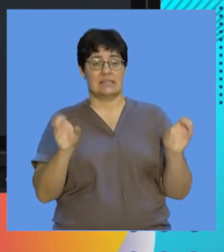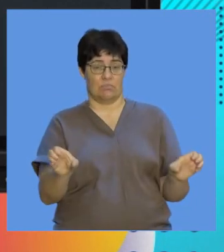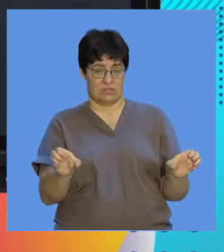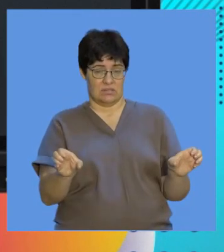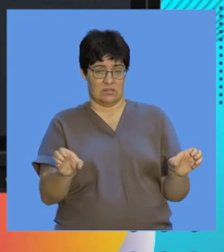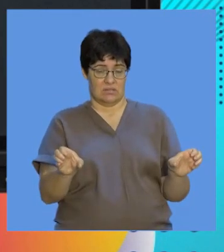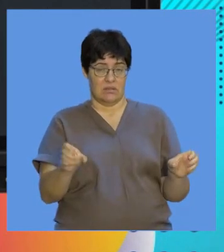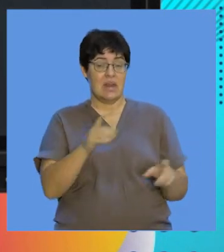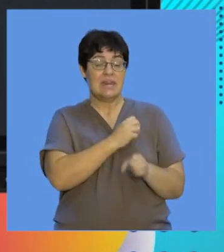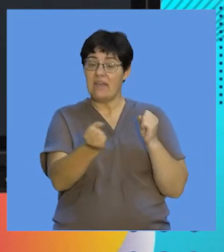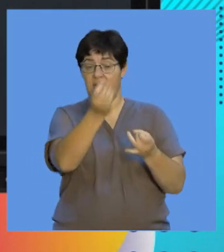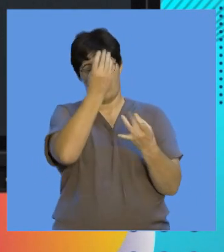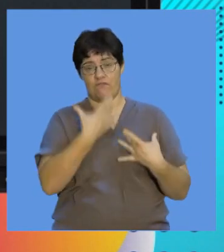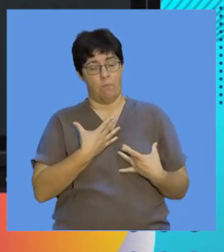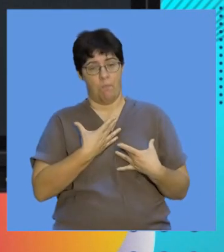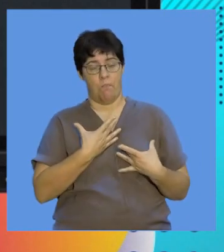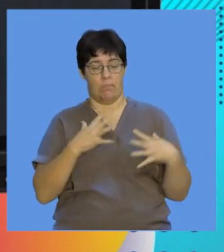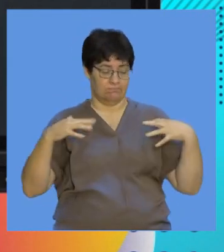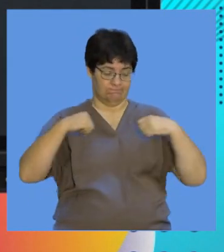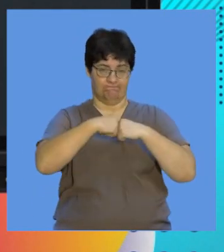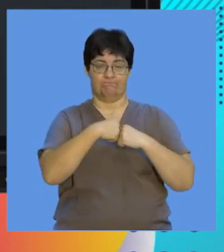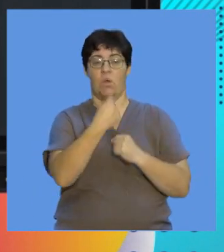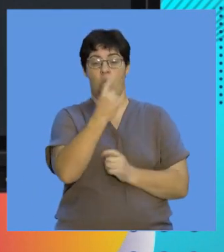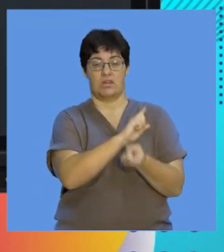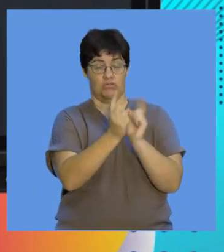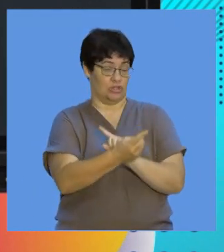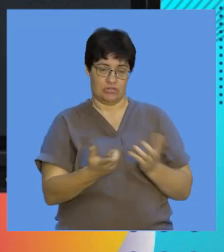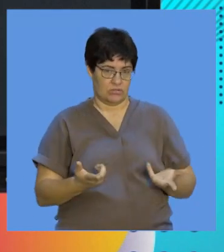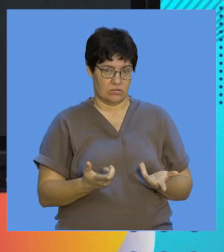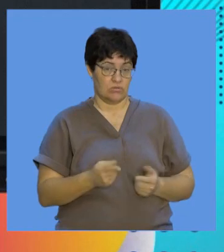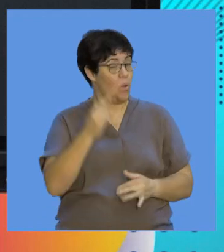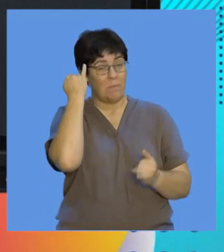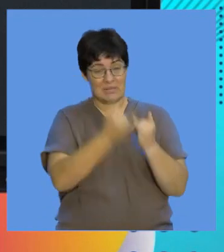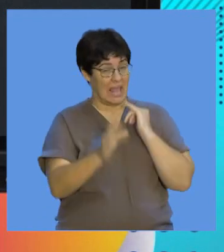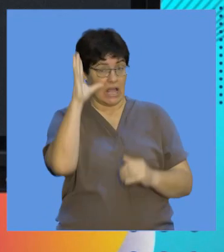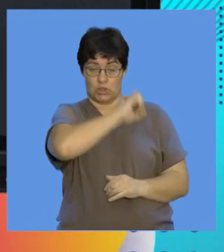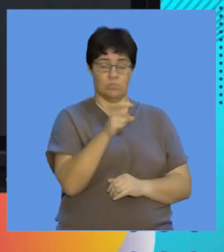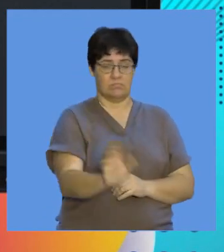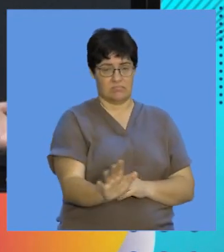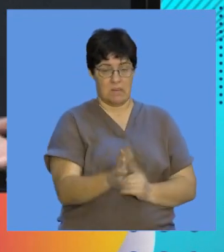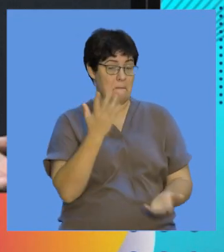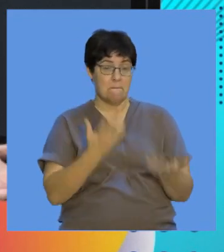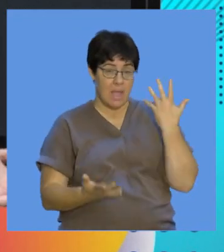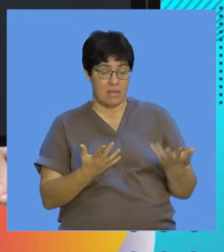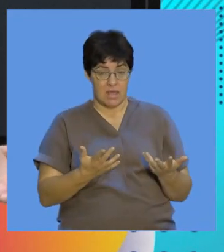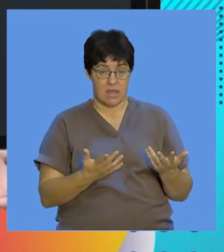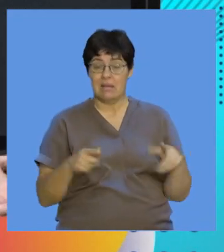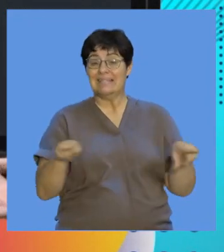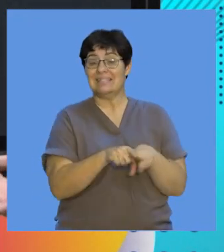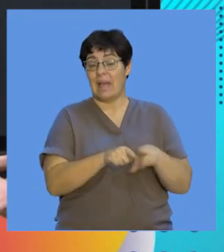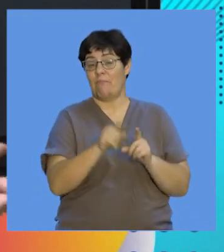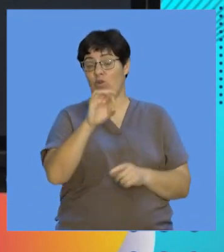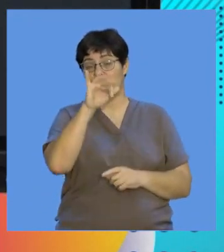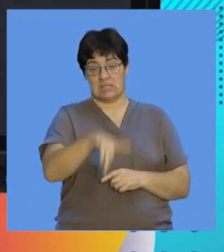didn't say to us that they become one. So do not make that assumption. We might find out that they have the same velocity